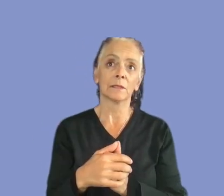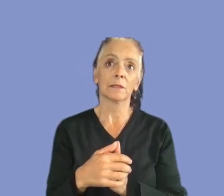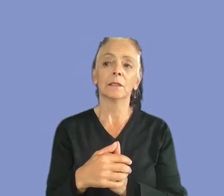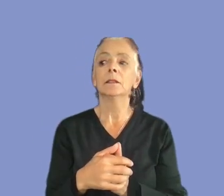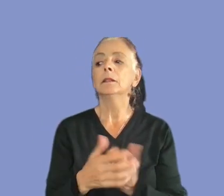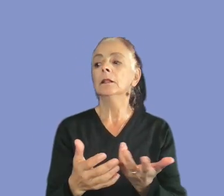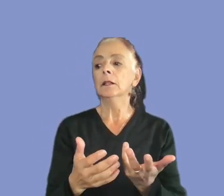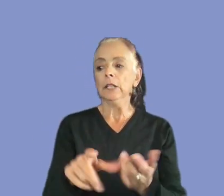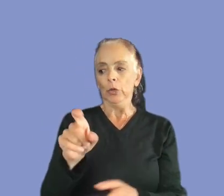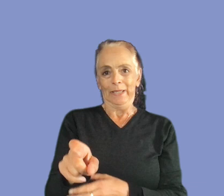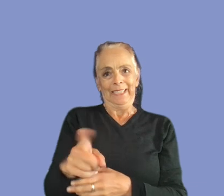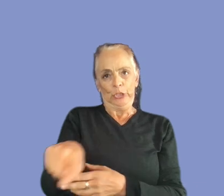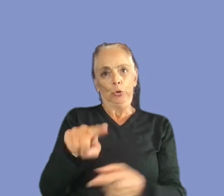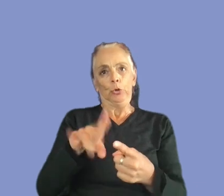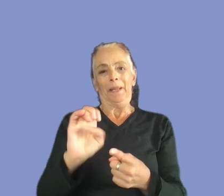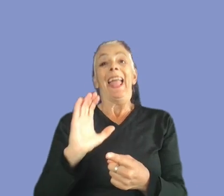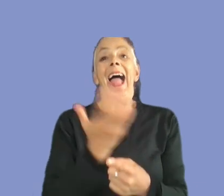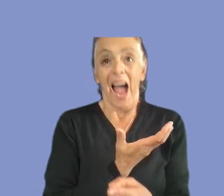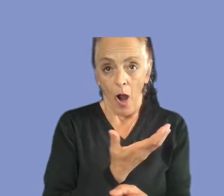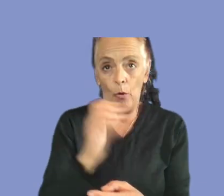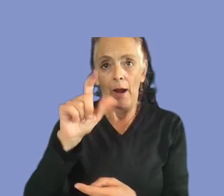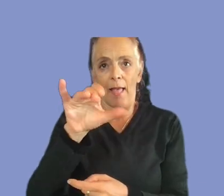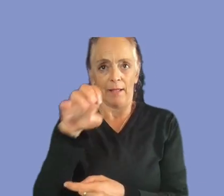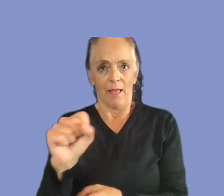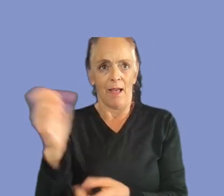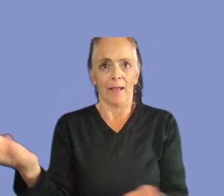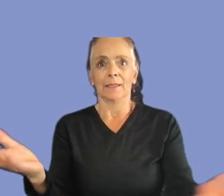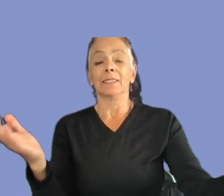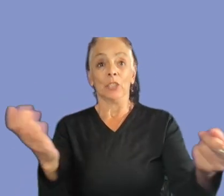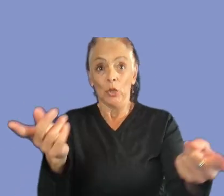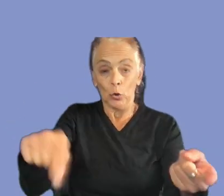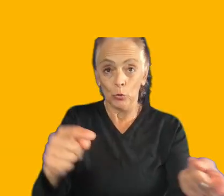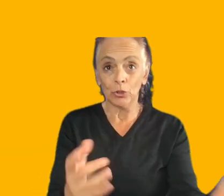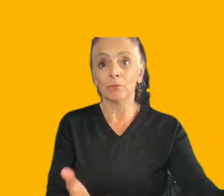We need you to be our allies, not the other way around.